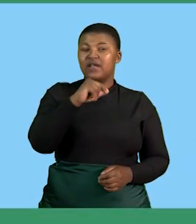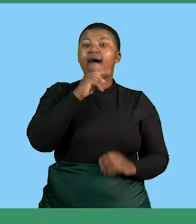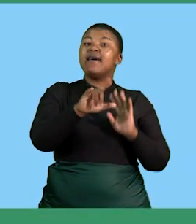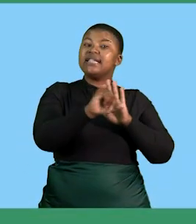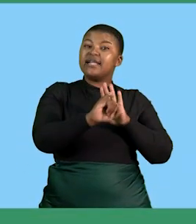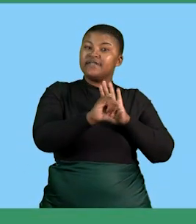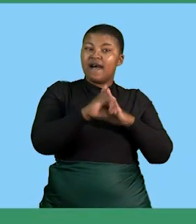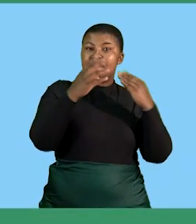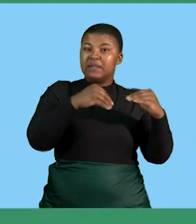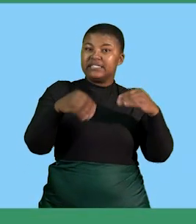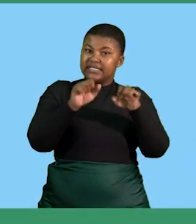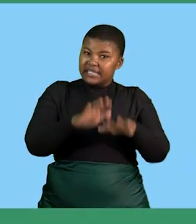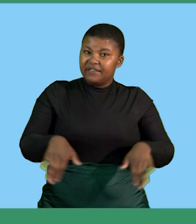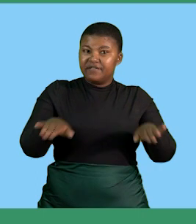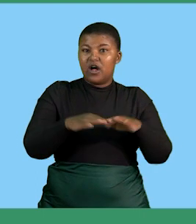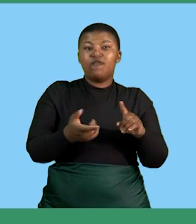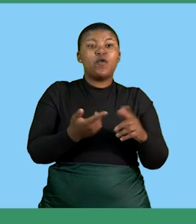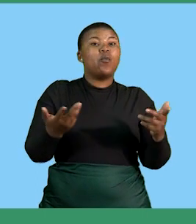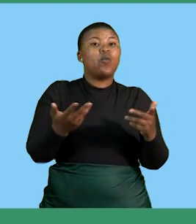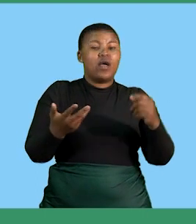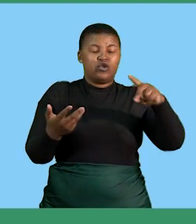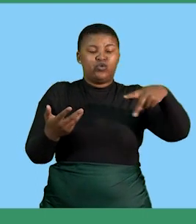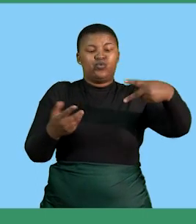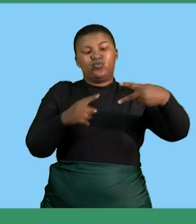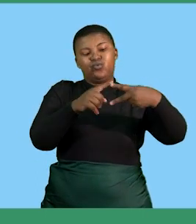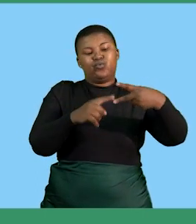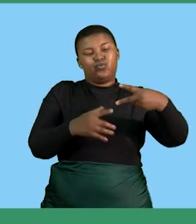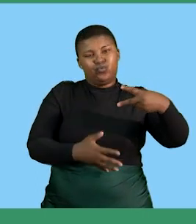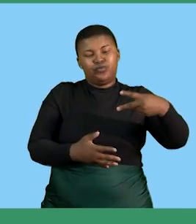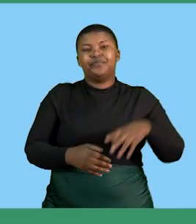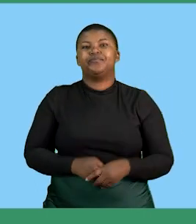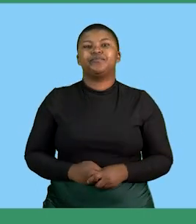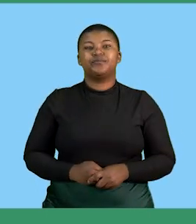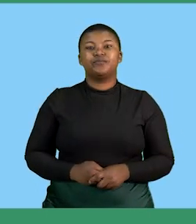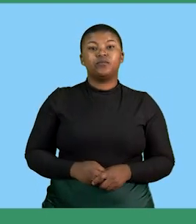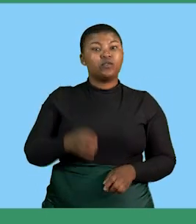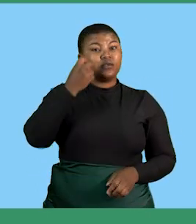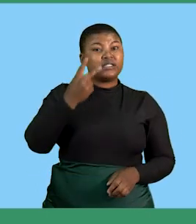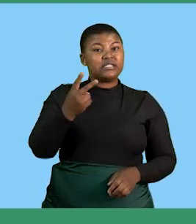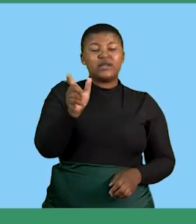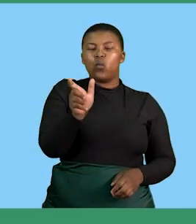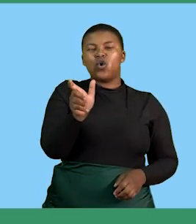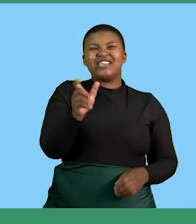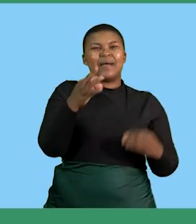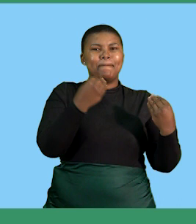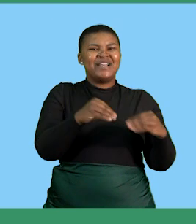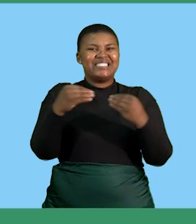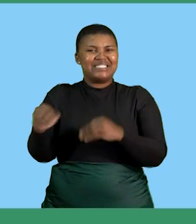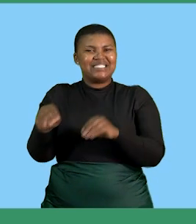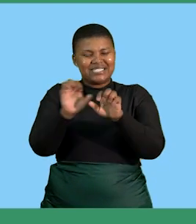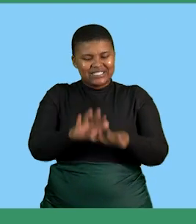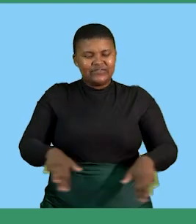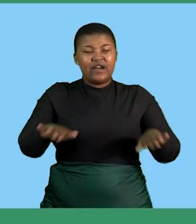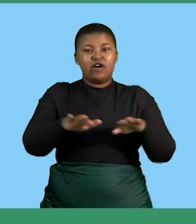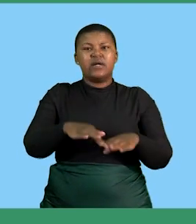the business environment from the following statements. So remember, when we see the term business